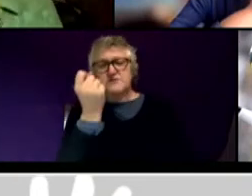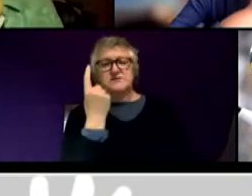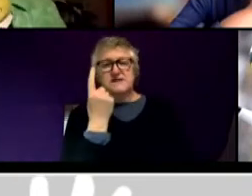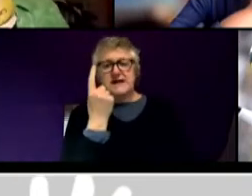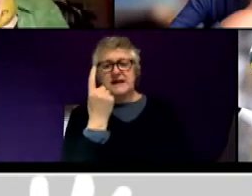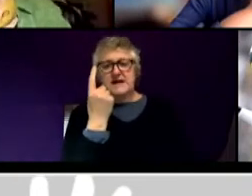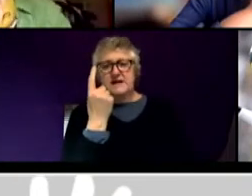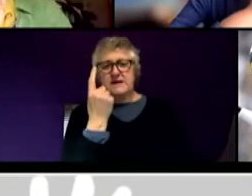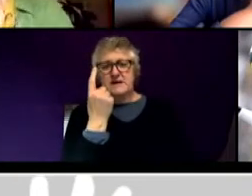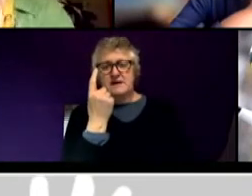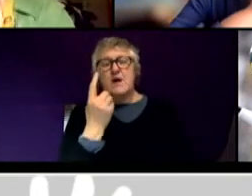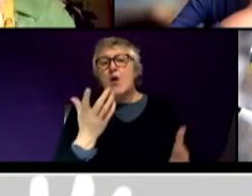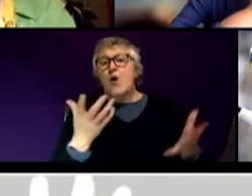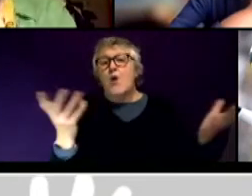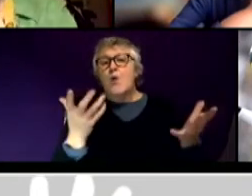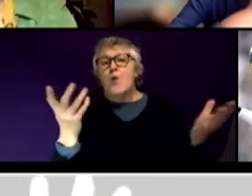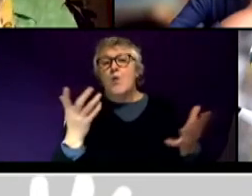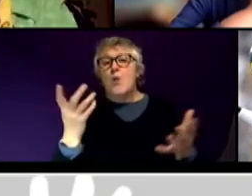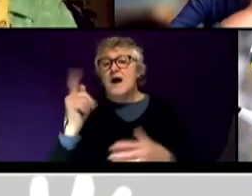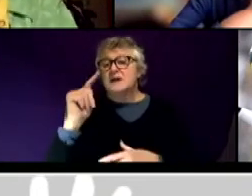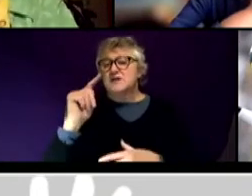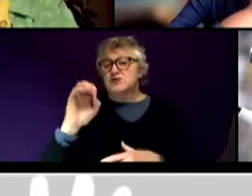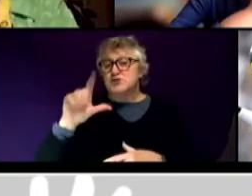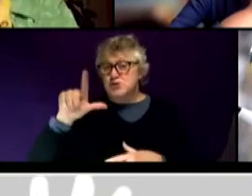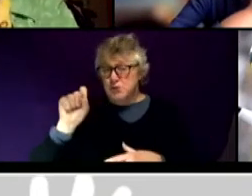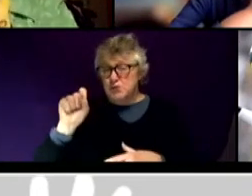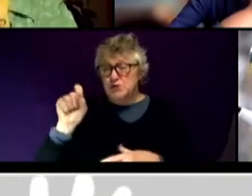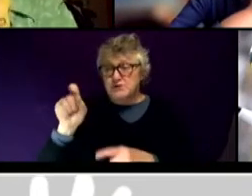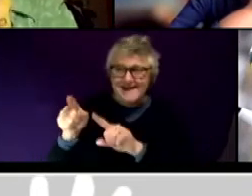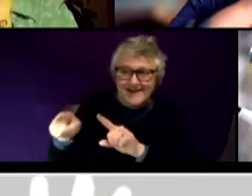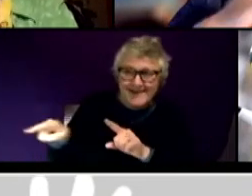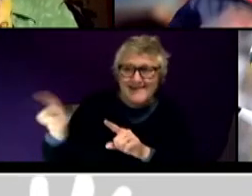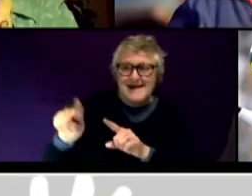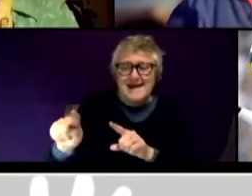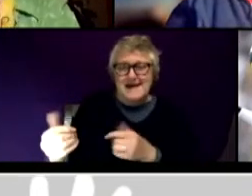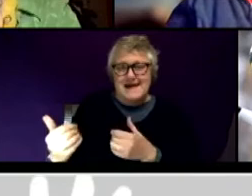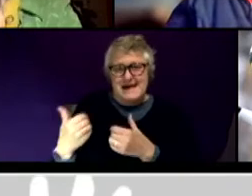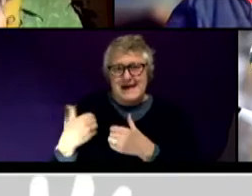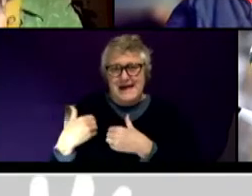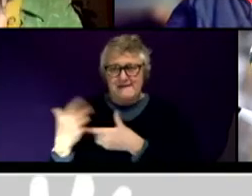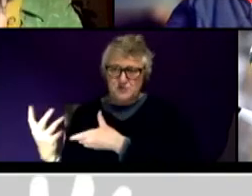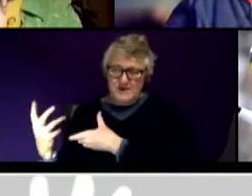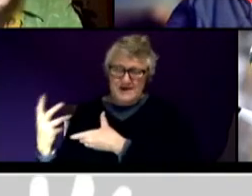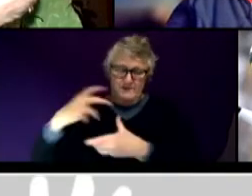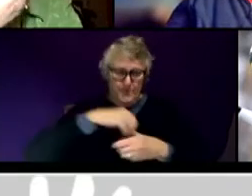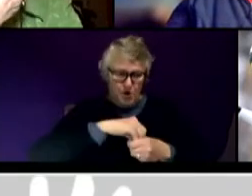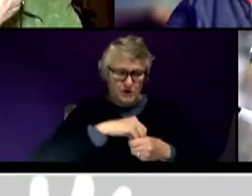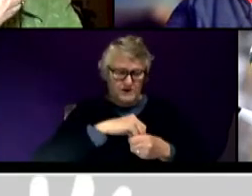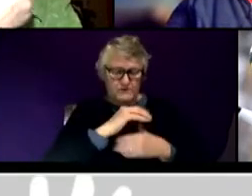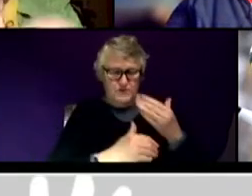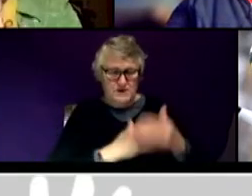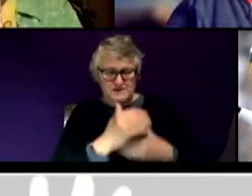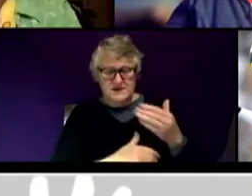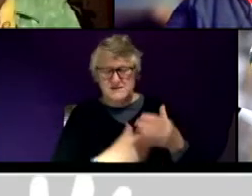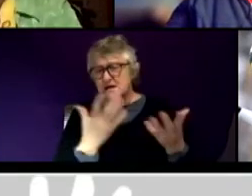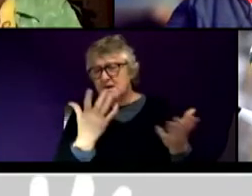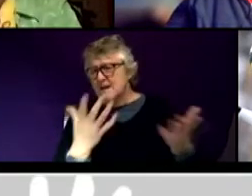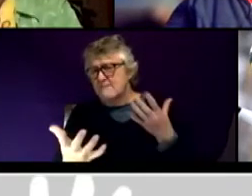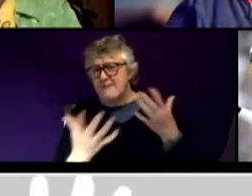to be a part of this process. If that is, that may include a glossary of terms